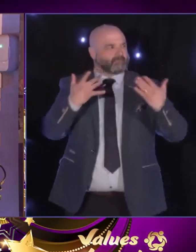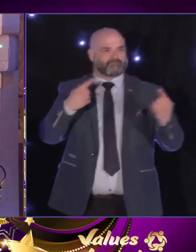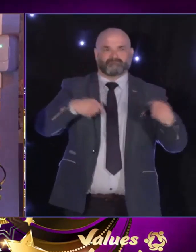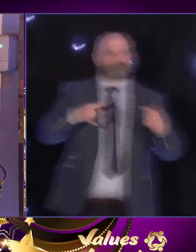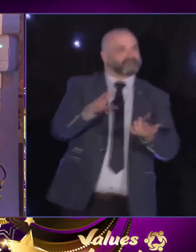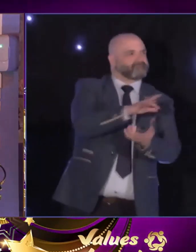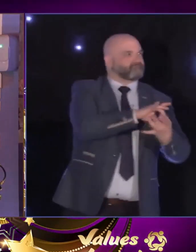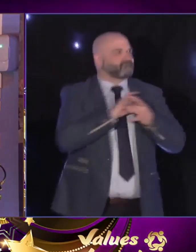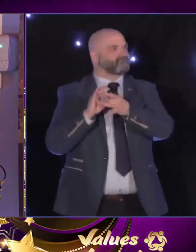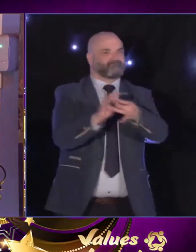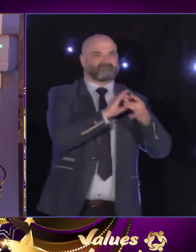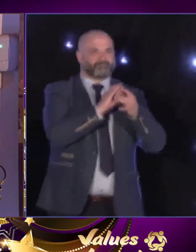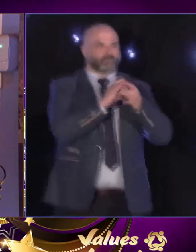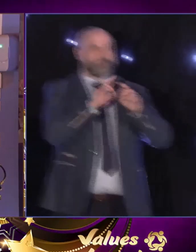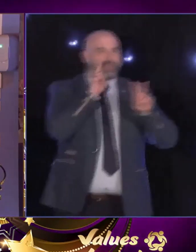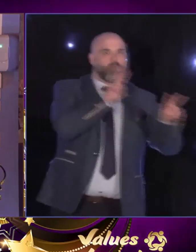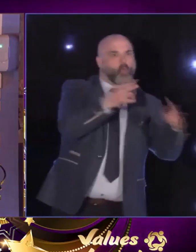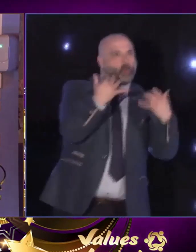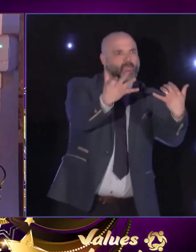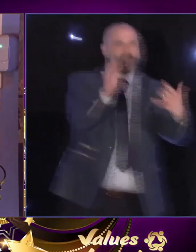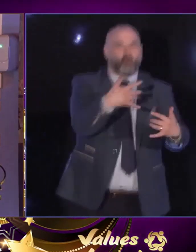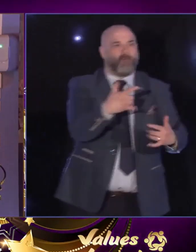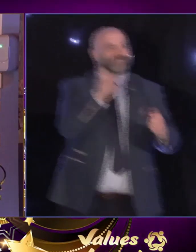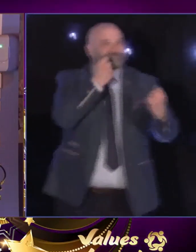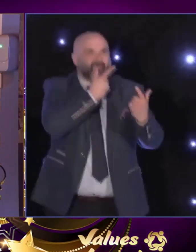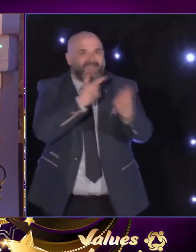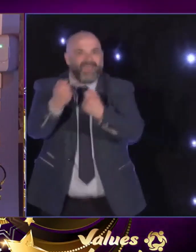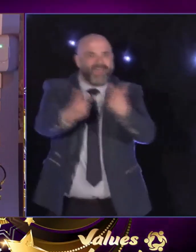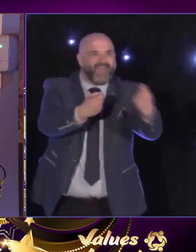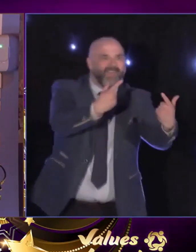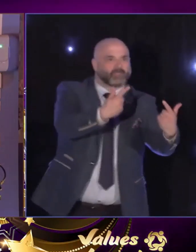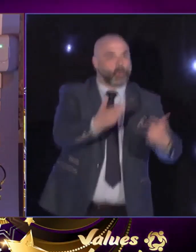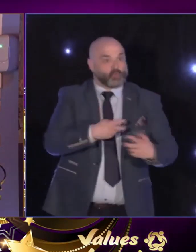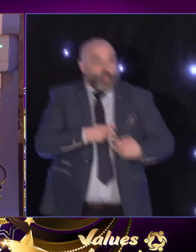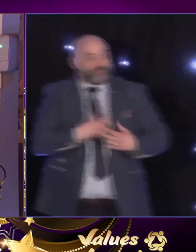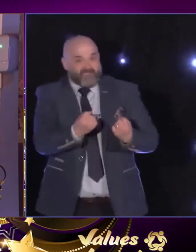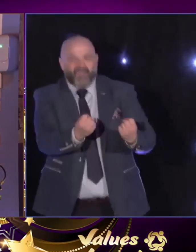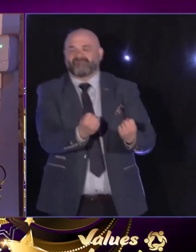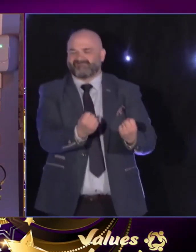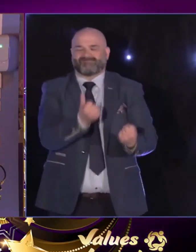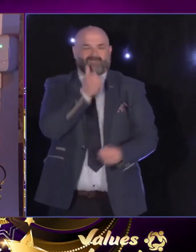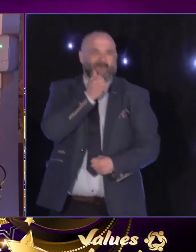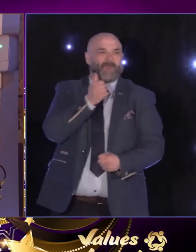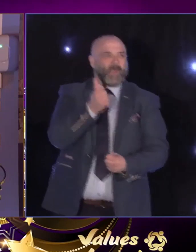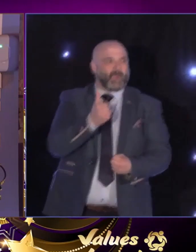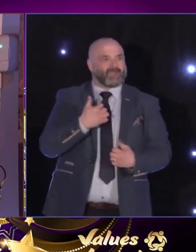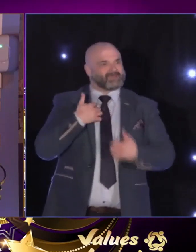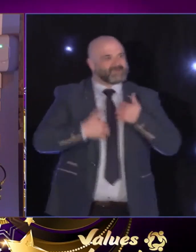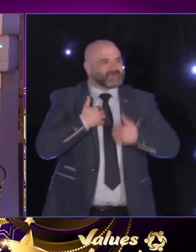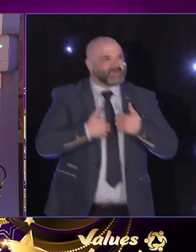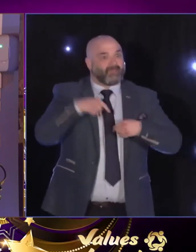to be able to see so many smiling faces, some nerves, some anticipation. And, you know, this is